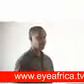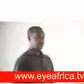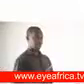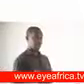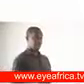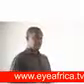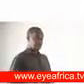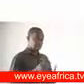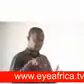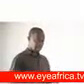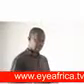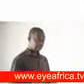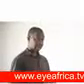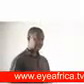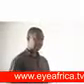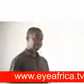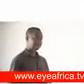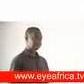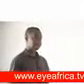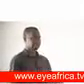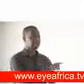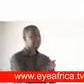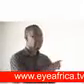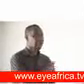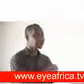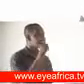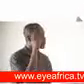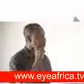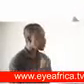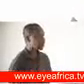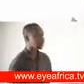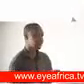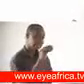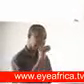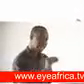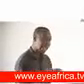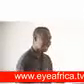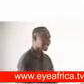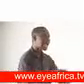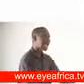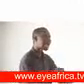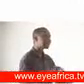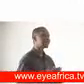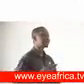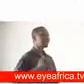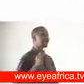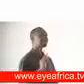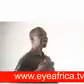Note, you can also use dear Auntie Fatu